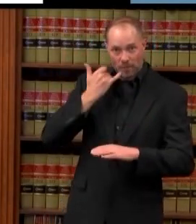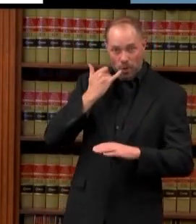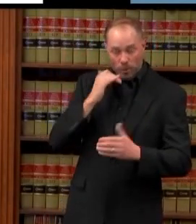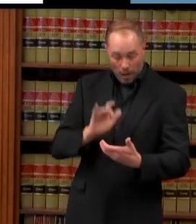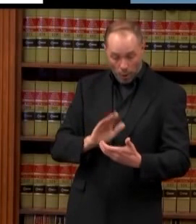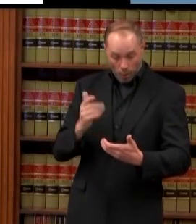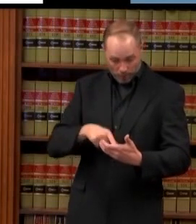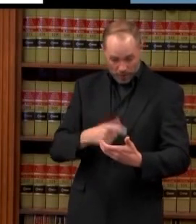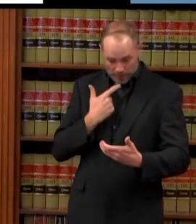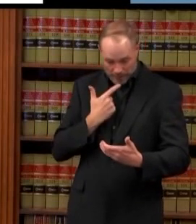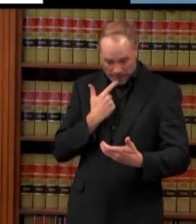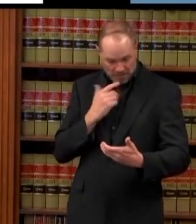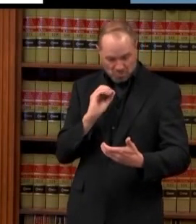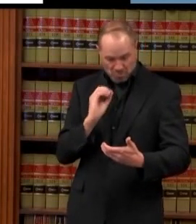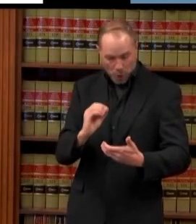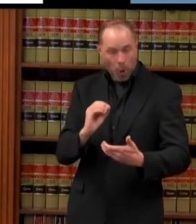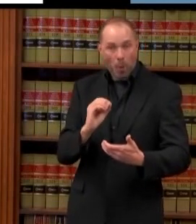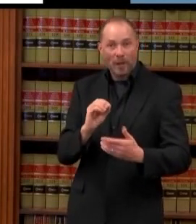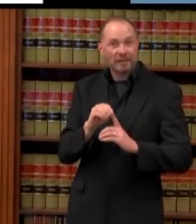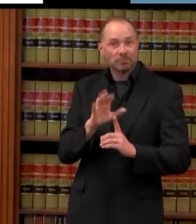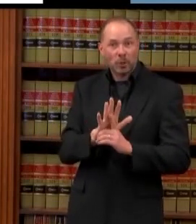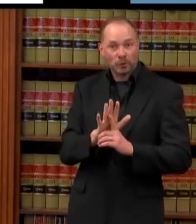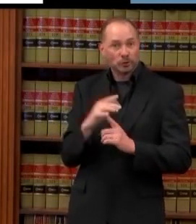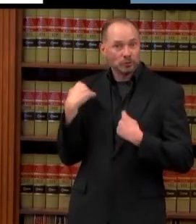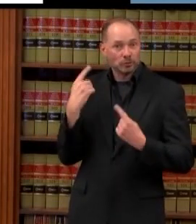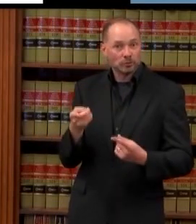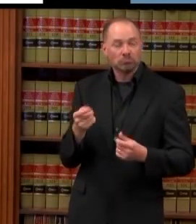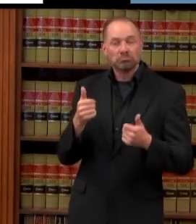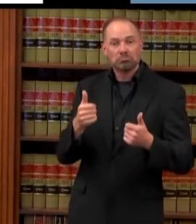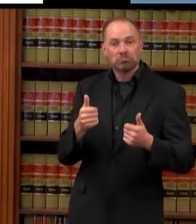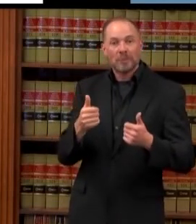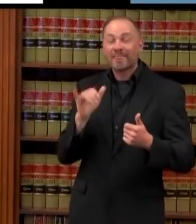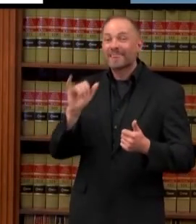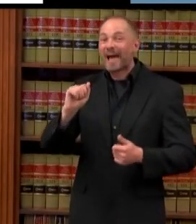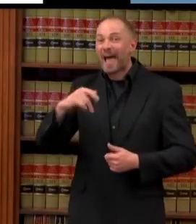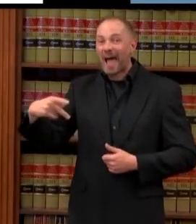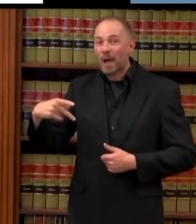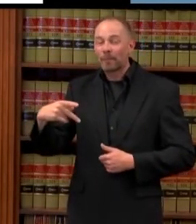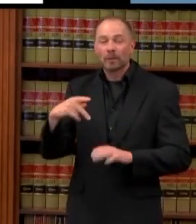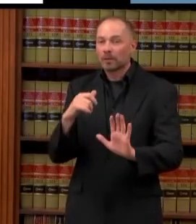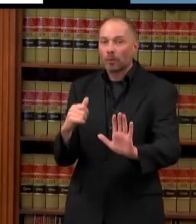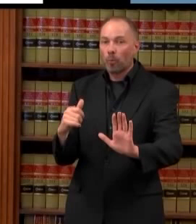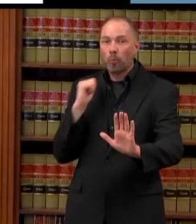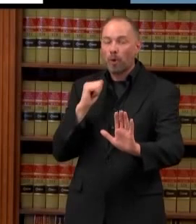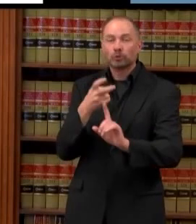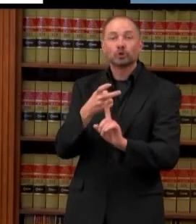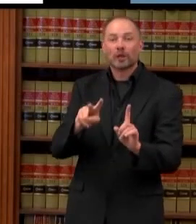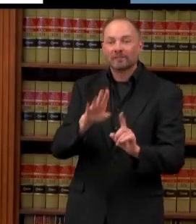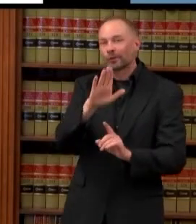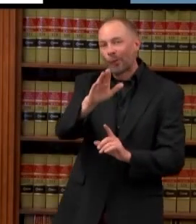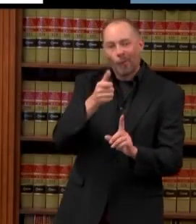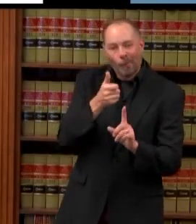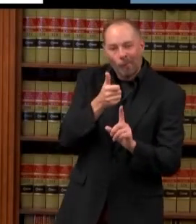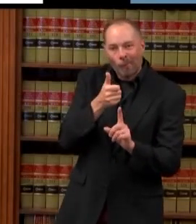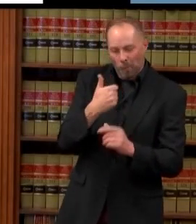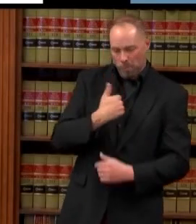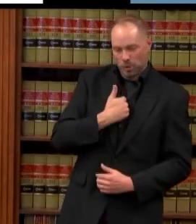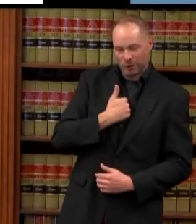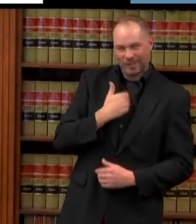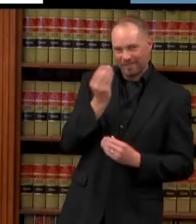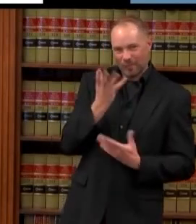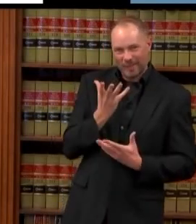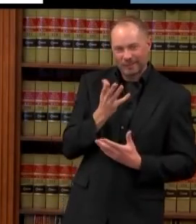it tells me that I've not been exposed. This app does not transfer anybody's personal